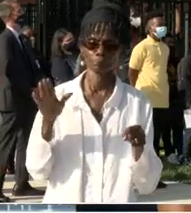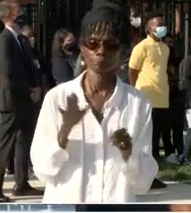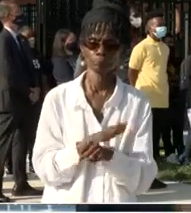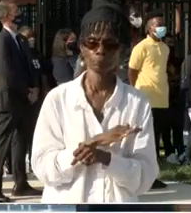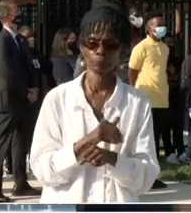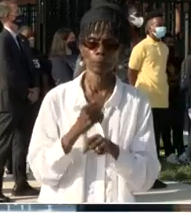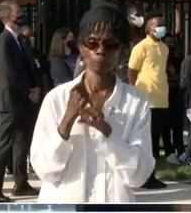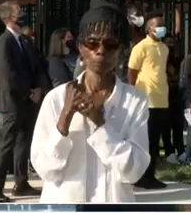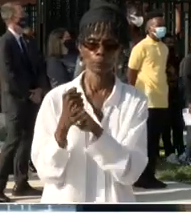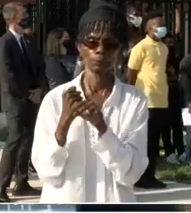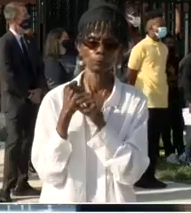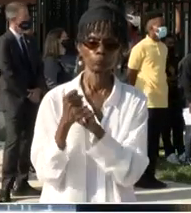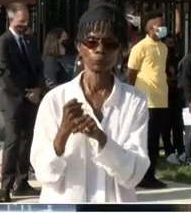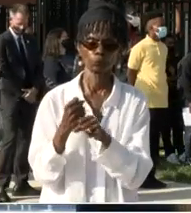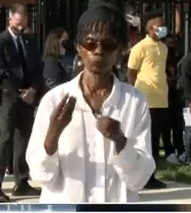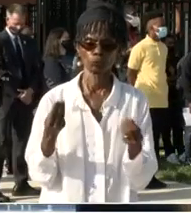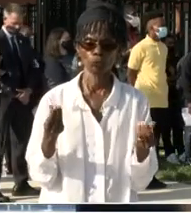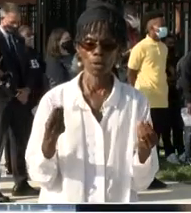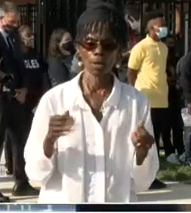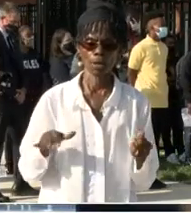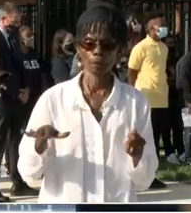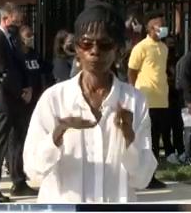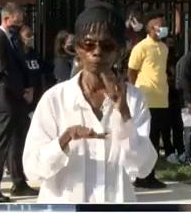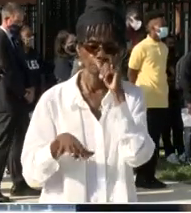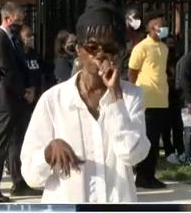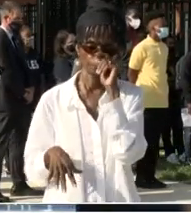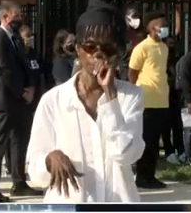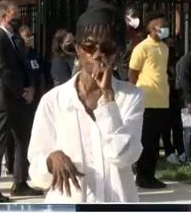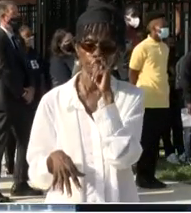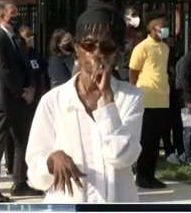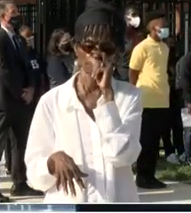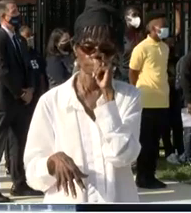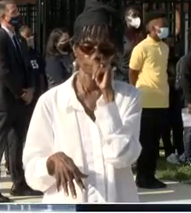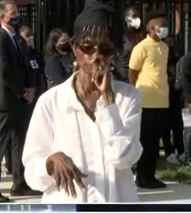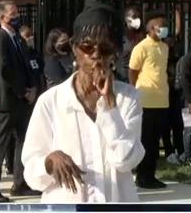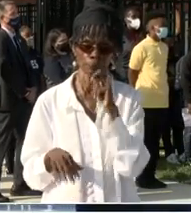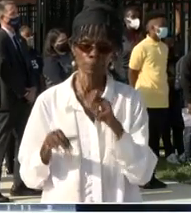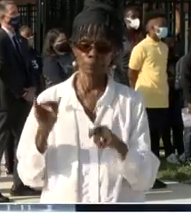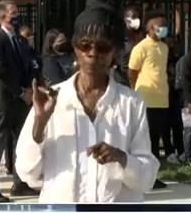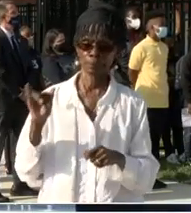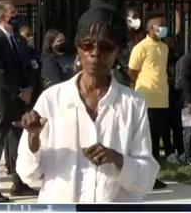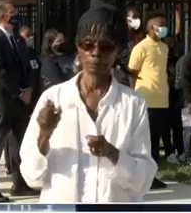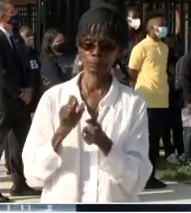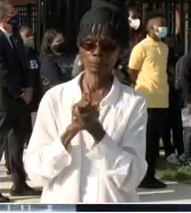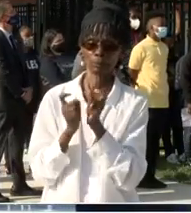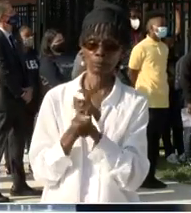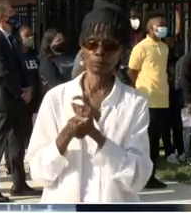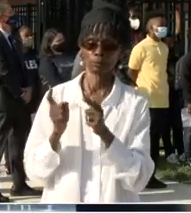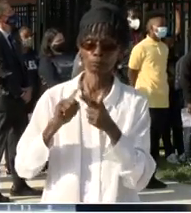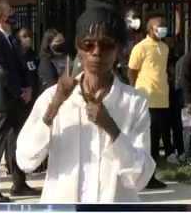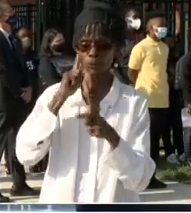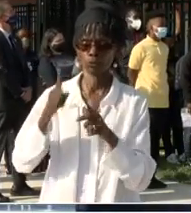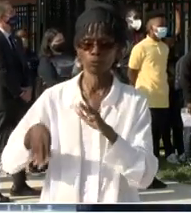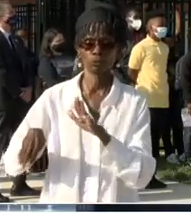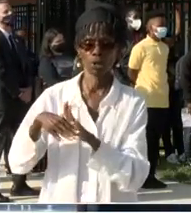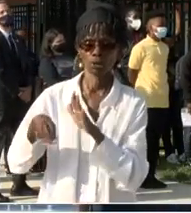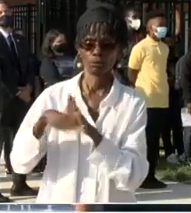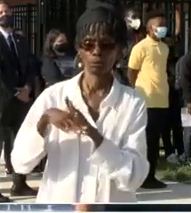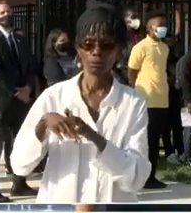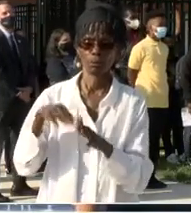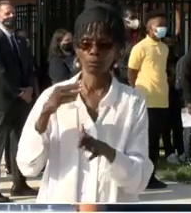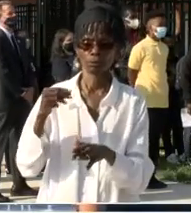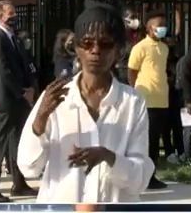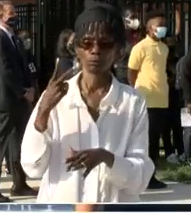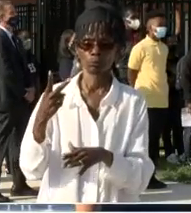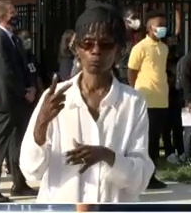that can, baseball field that can convert into a soccer field and 2 new basketball courts. I think the